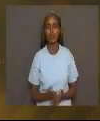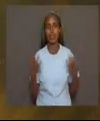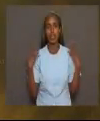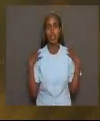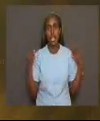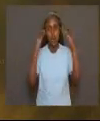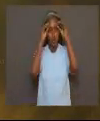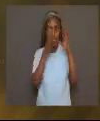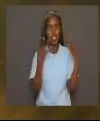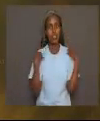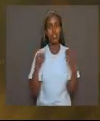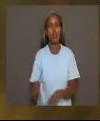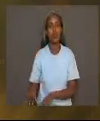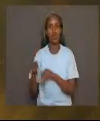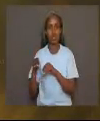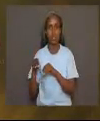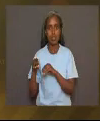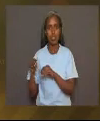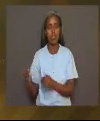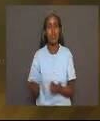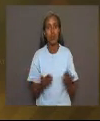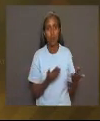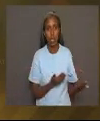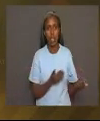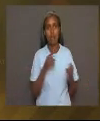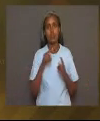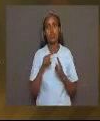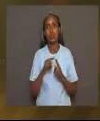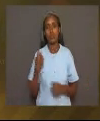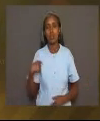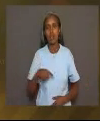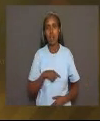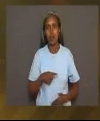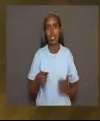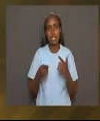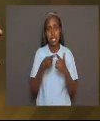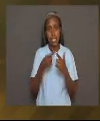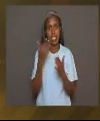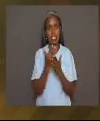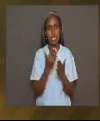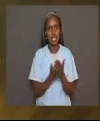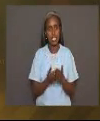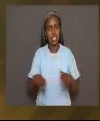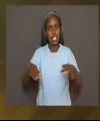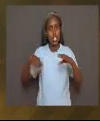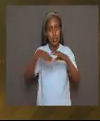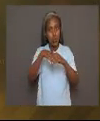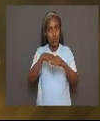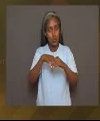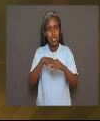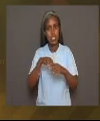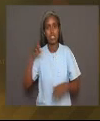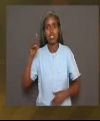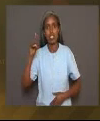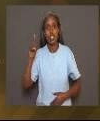Hello, teacher. Hello, students. Welcome to our second lesson, Introducing